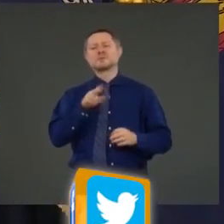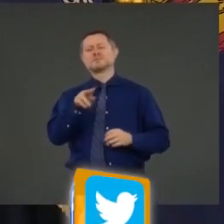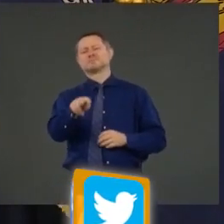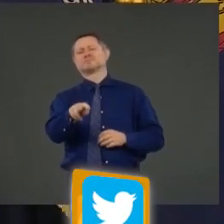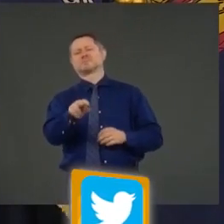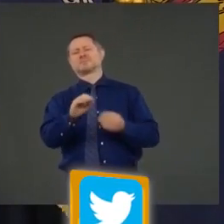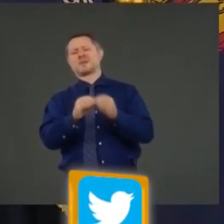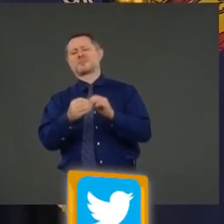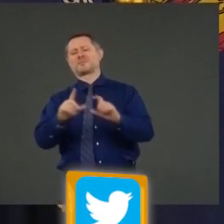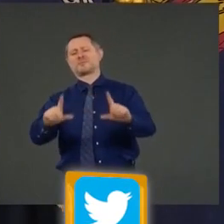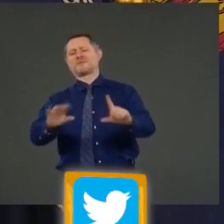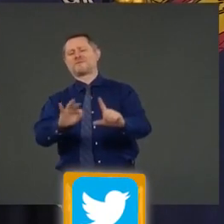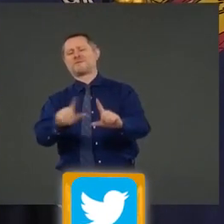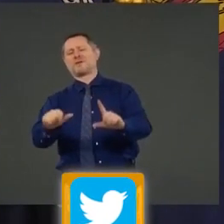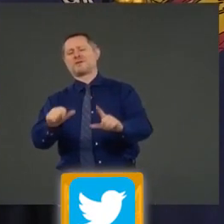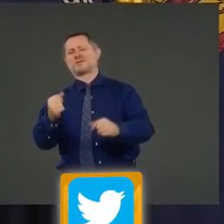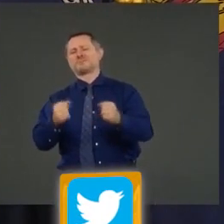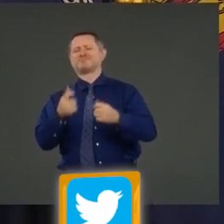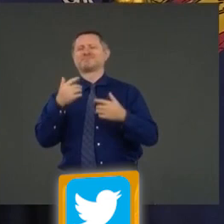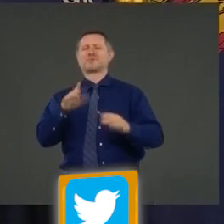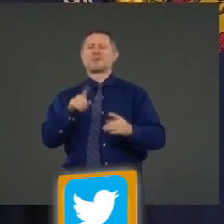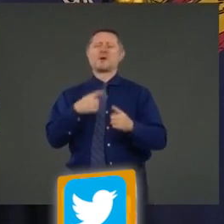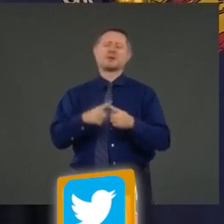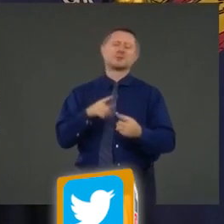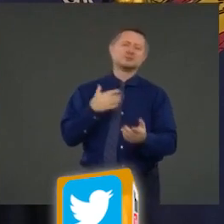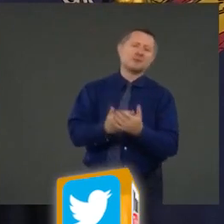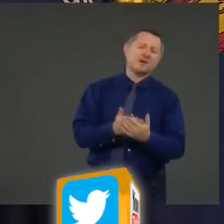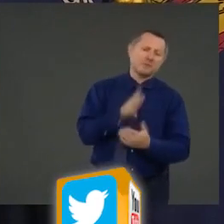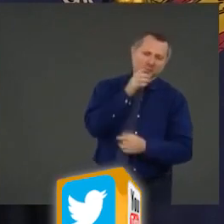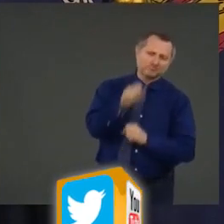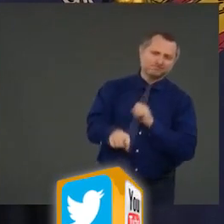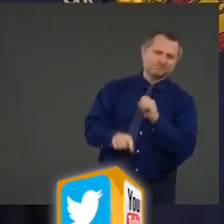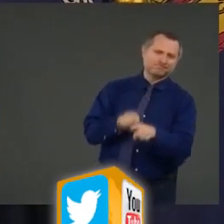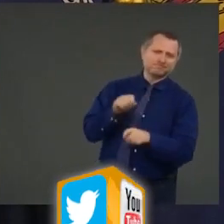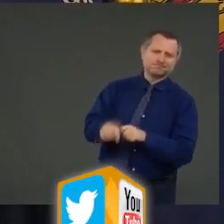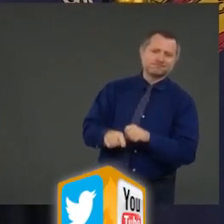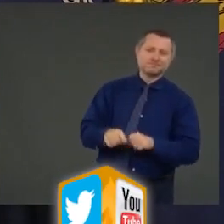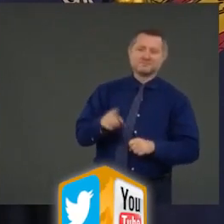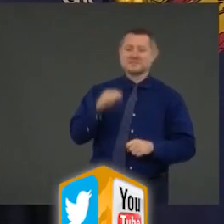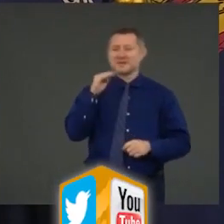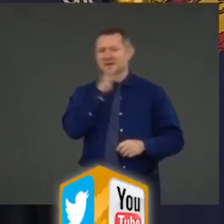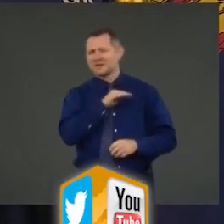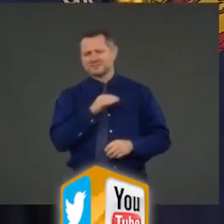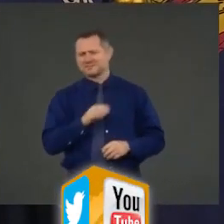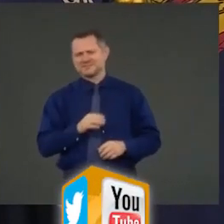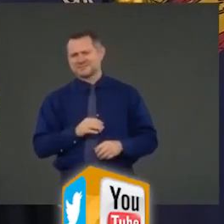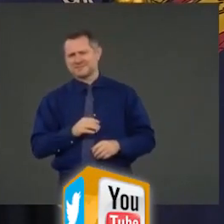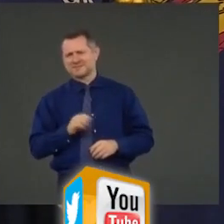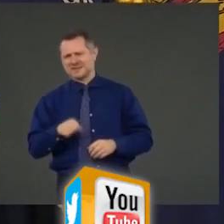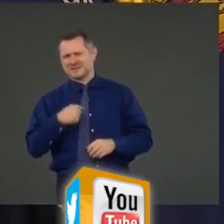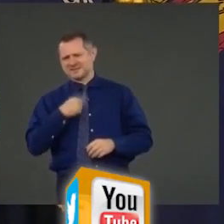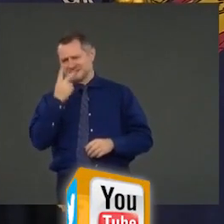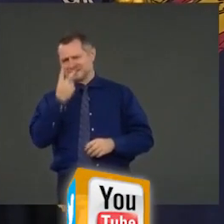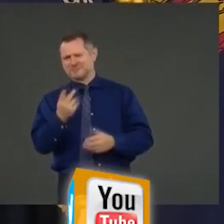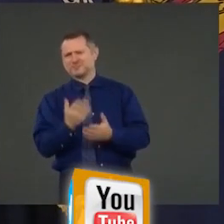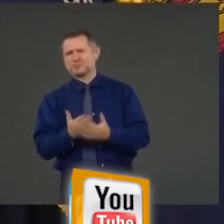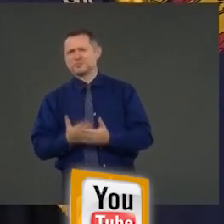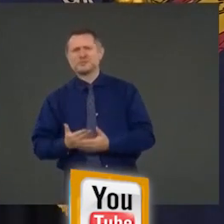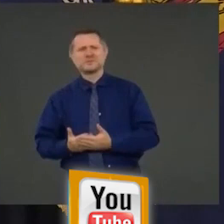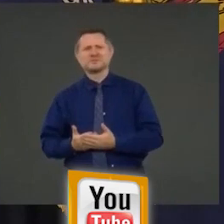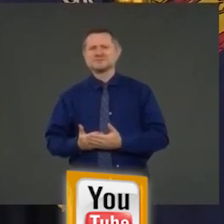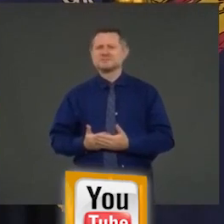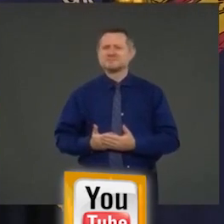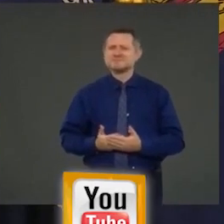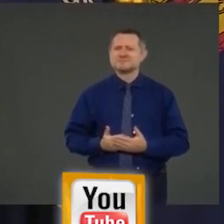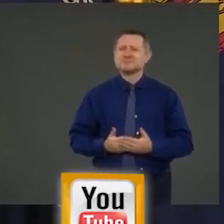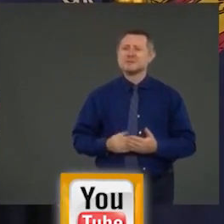a Florida license. When did you get here? Can't lie, because he can look it up. The Port Authority has all the records, and the Port Authority is going to make all the